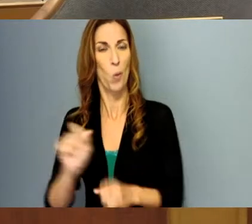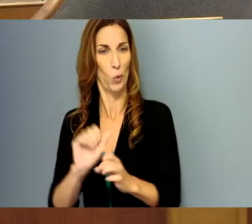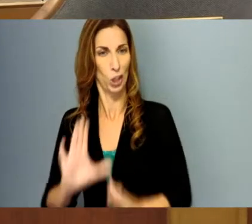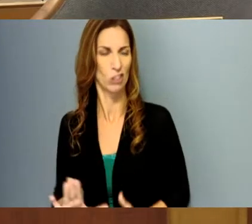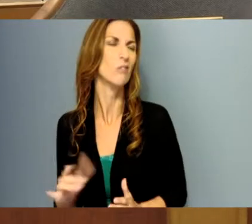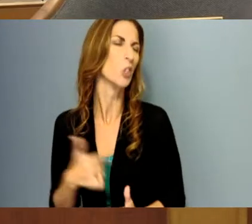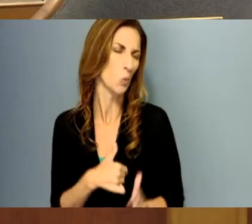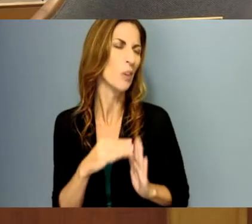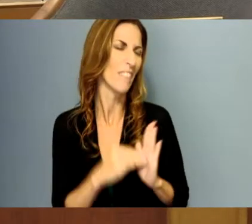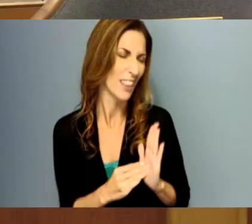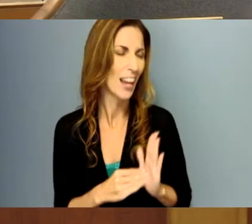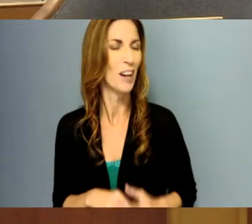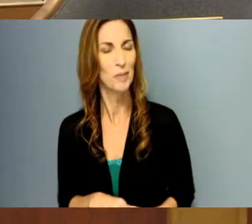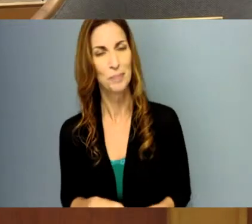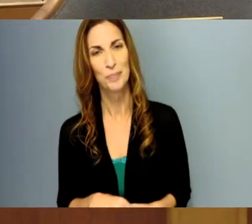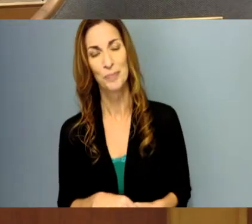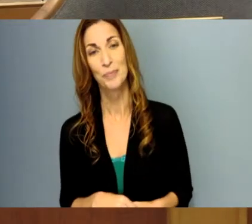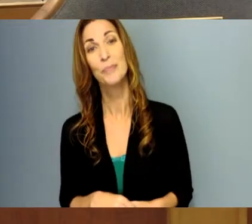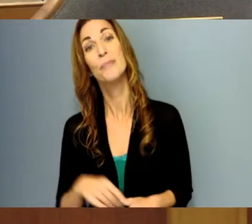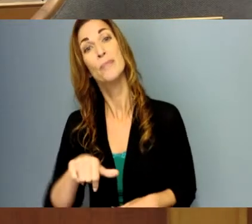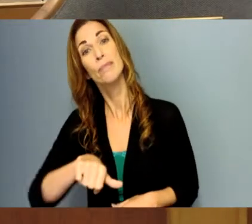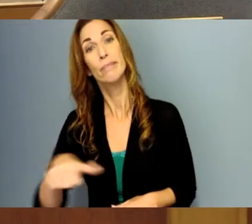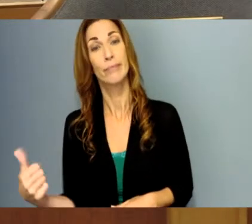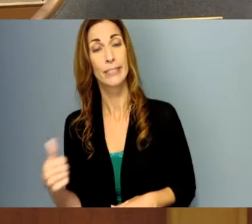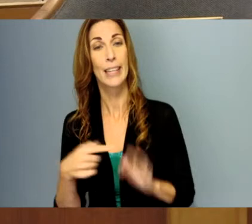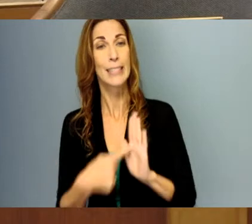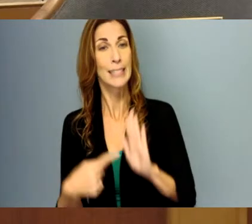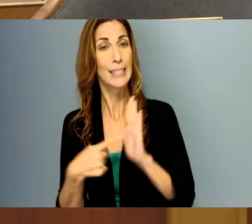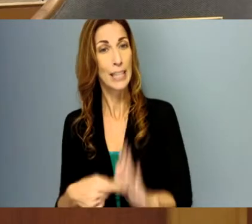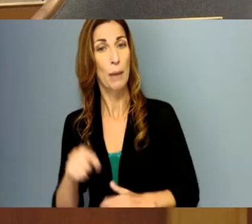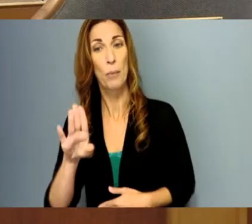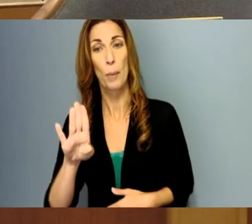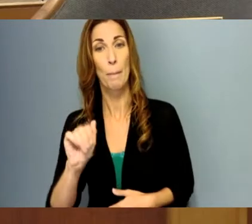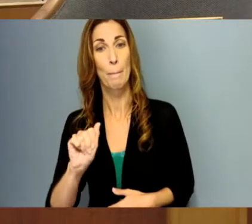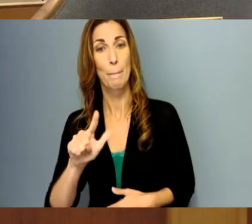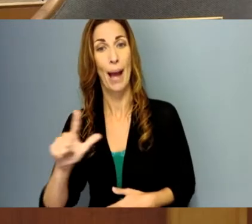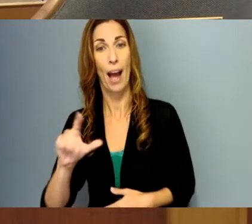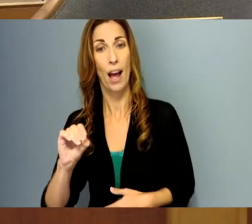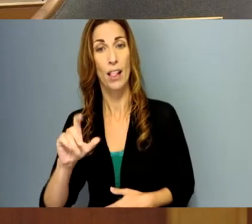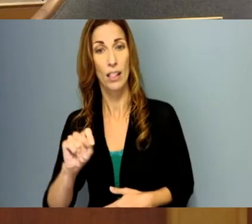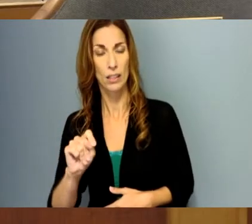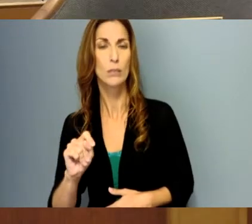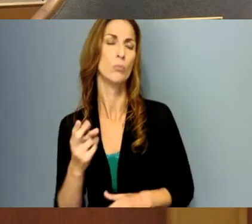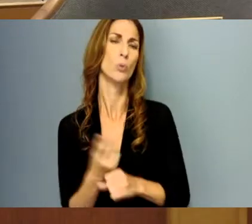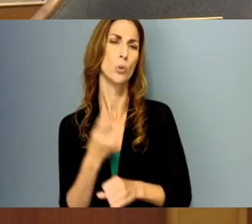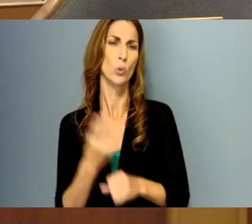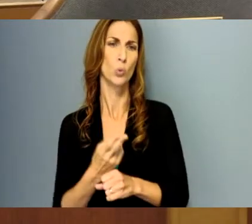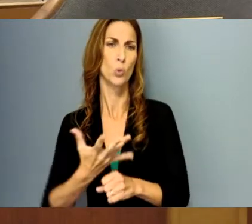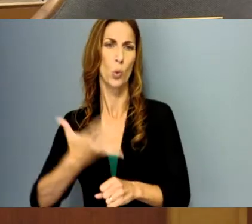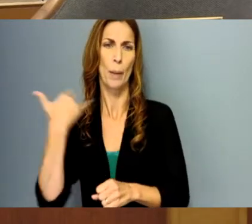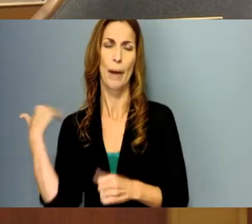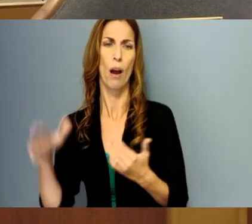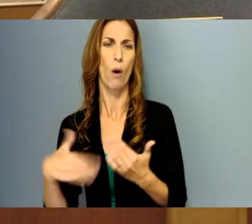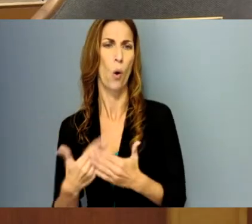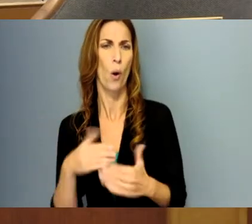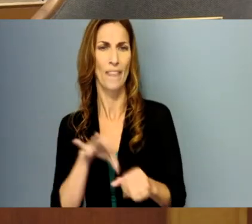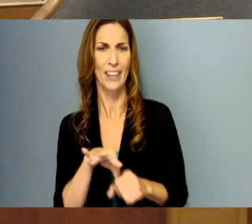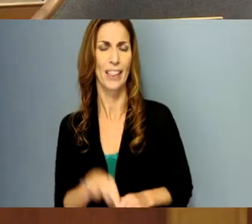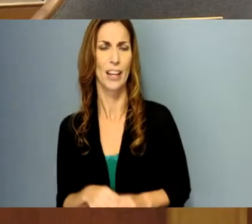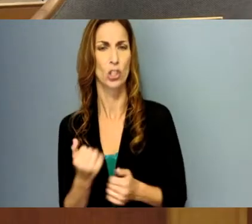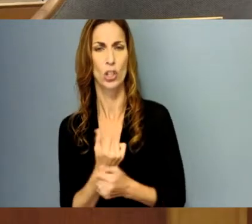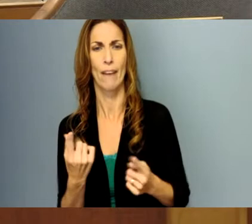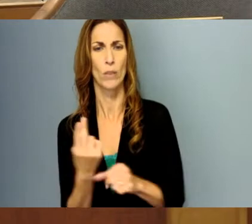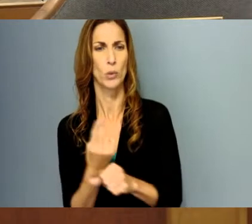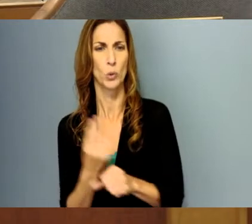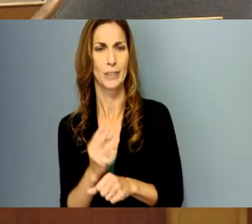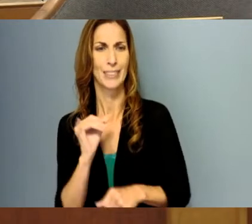out. There's the sample ballot, which has been used going back, all the elections that everyone's used